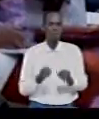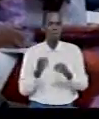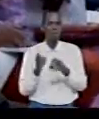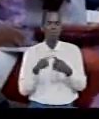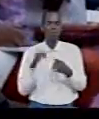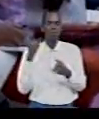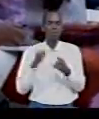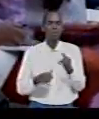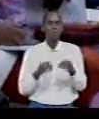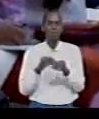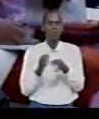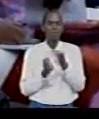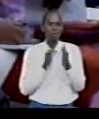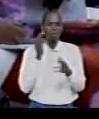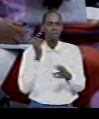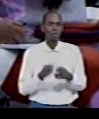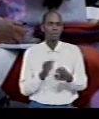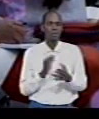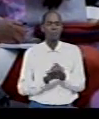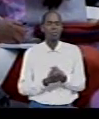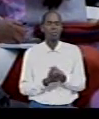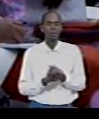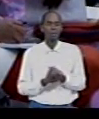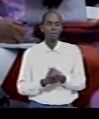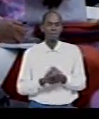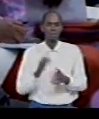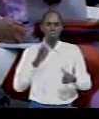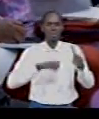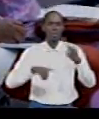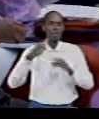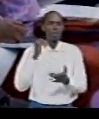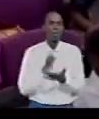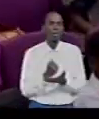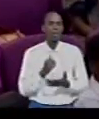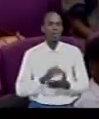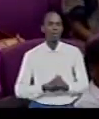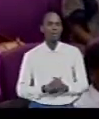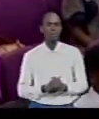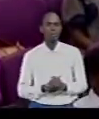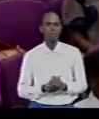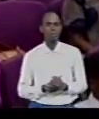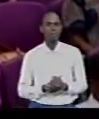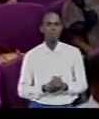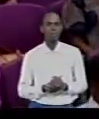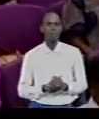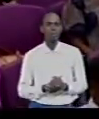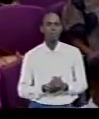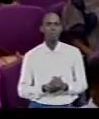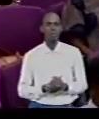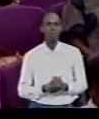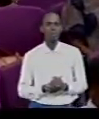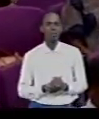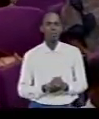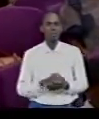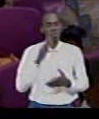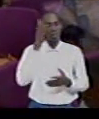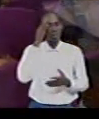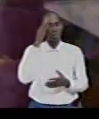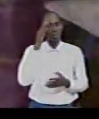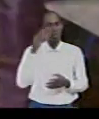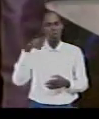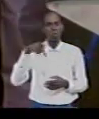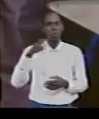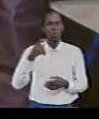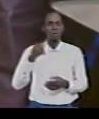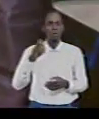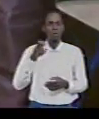steadfast. I'll wait for your amen. You know, Peter could